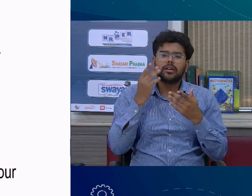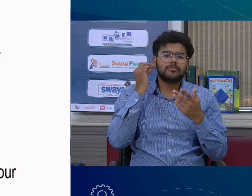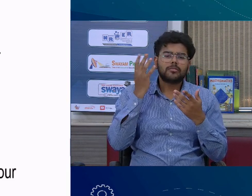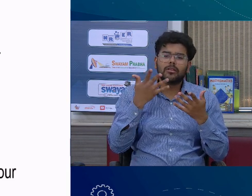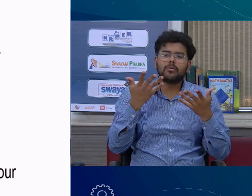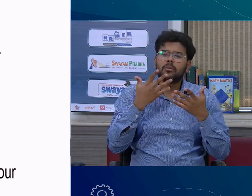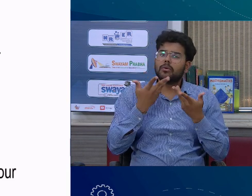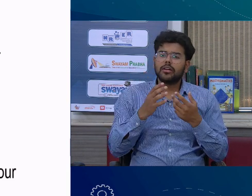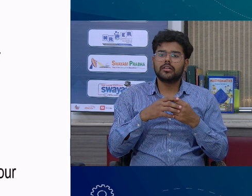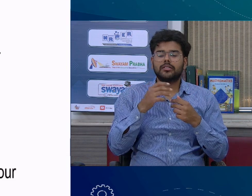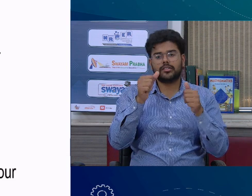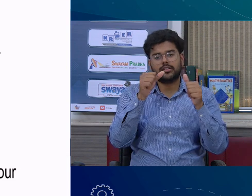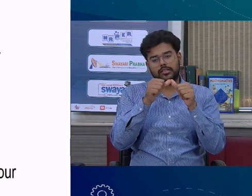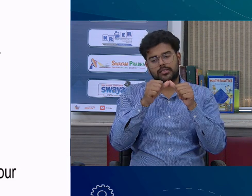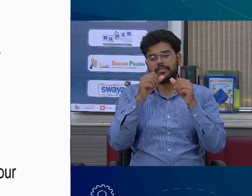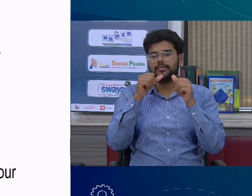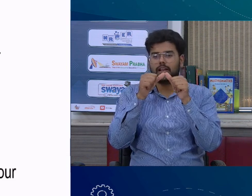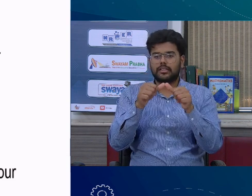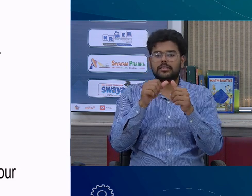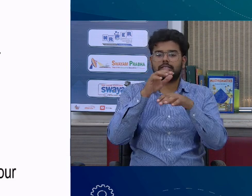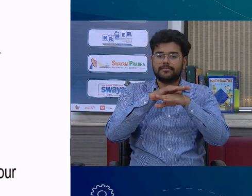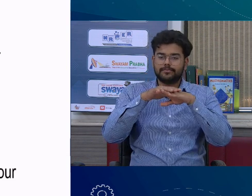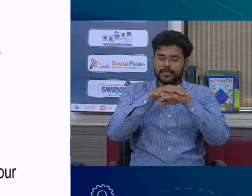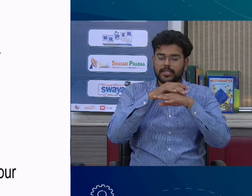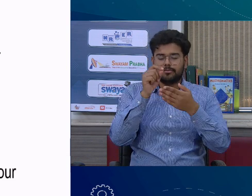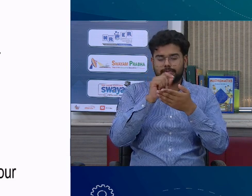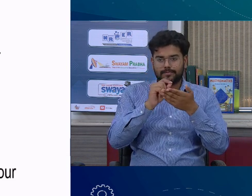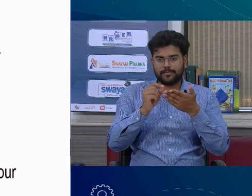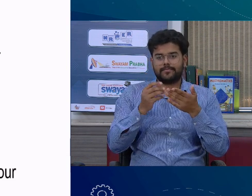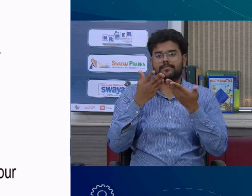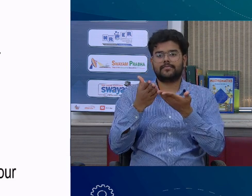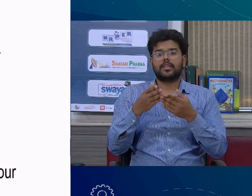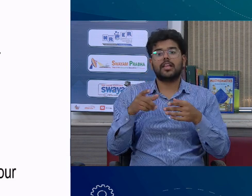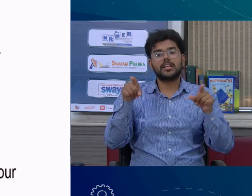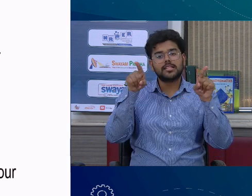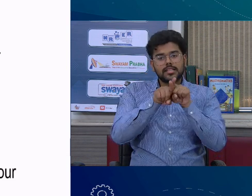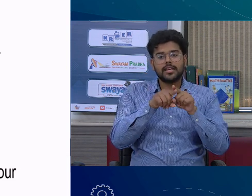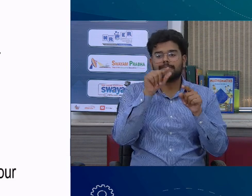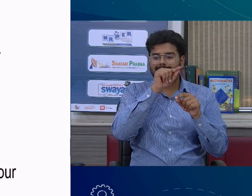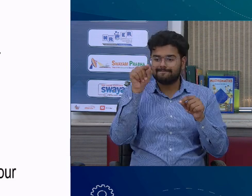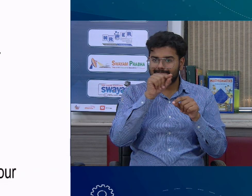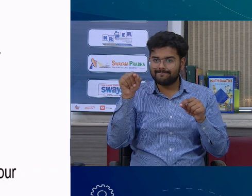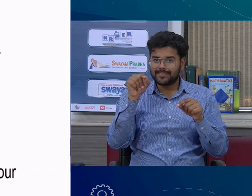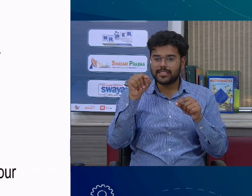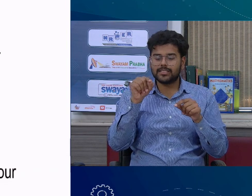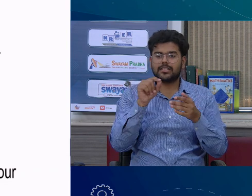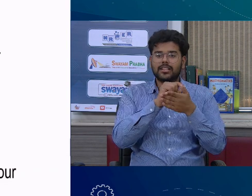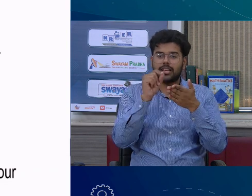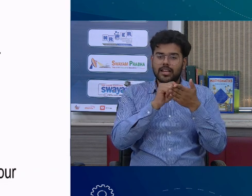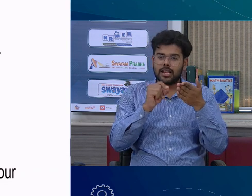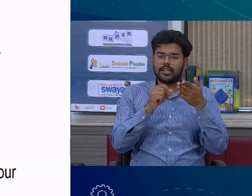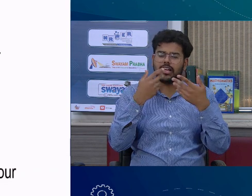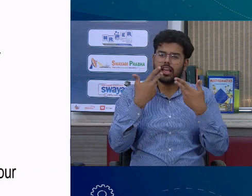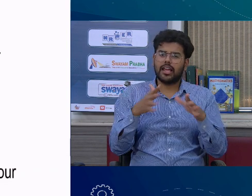the answer or write the answer in braille. And similarly for the fill in the blanks, again, write any two